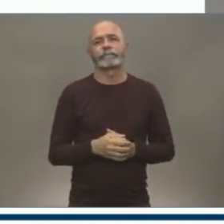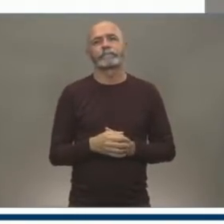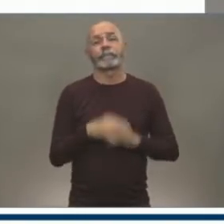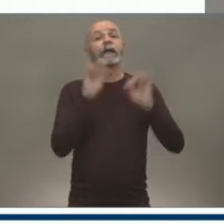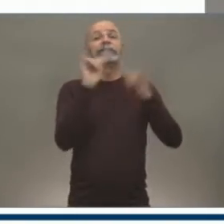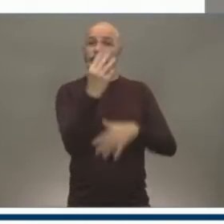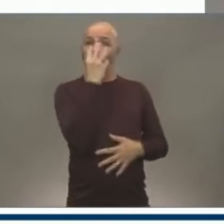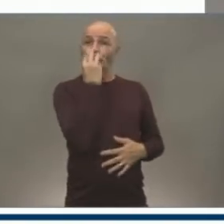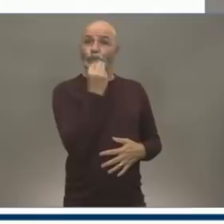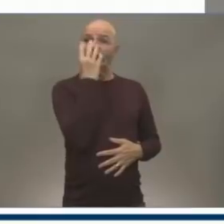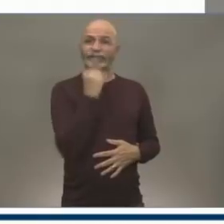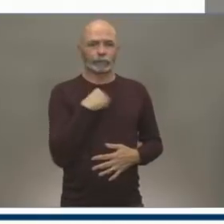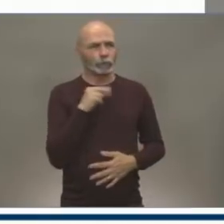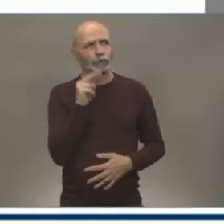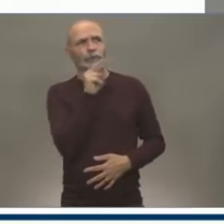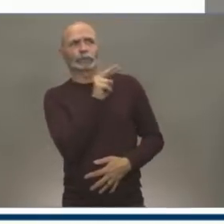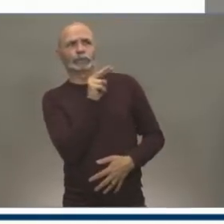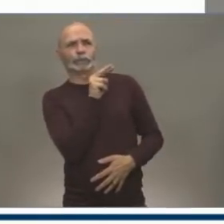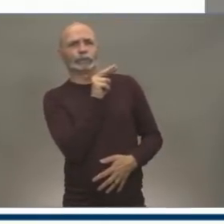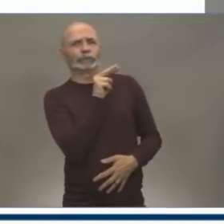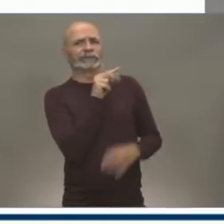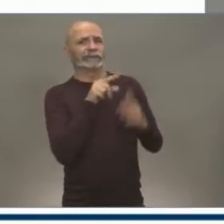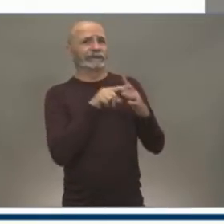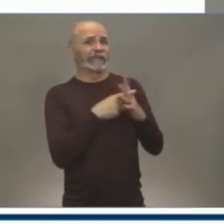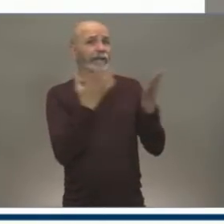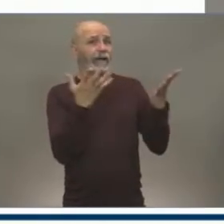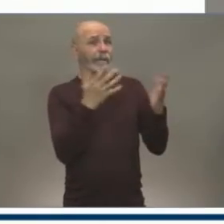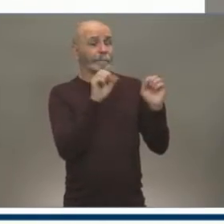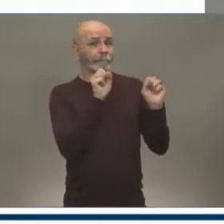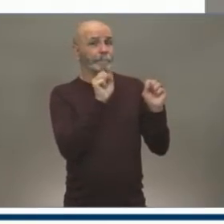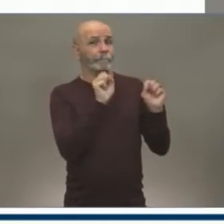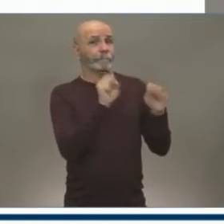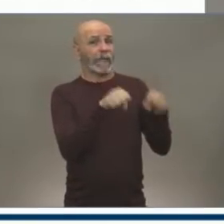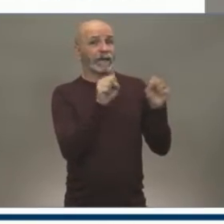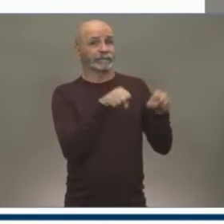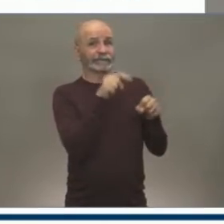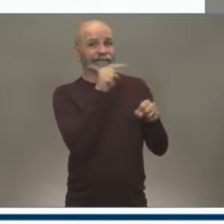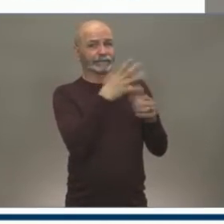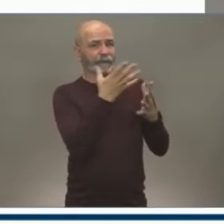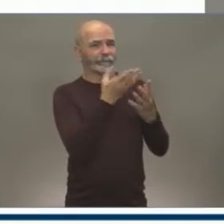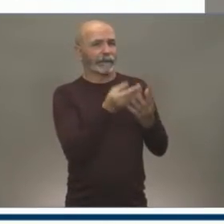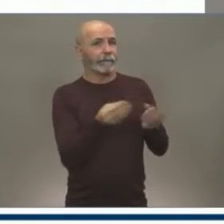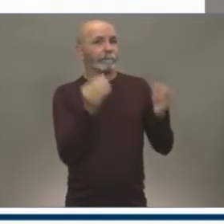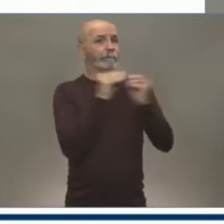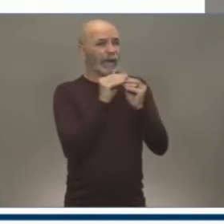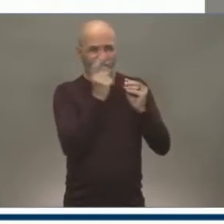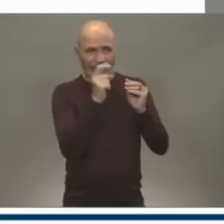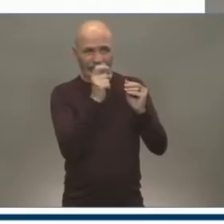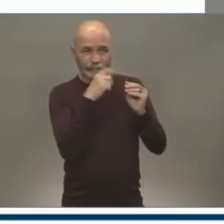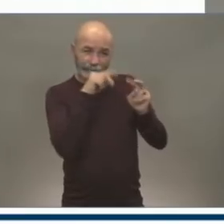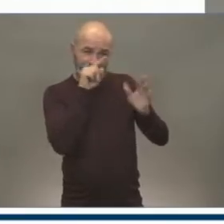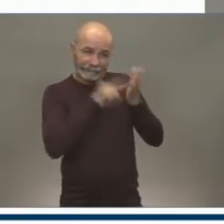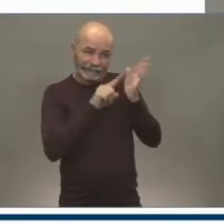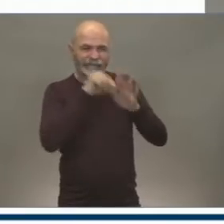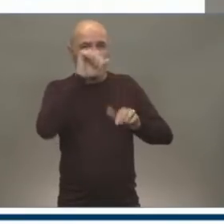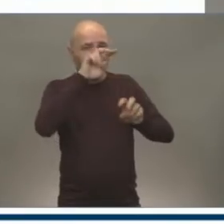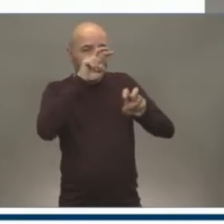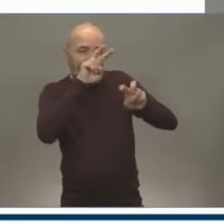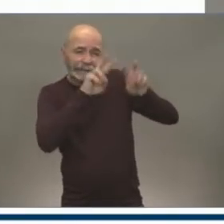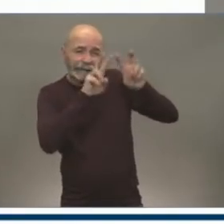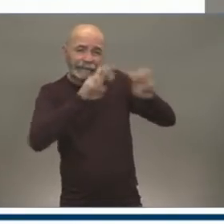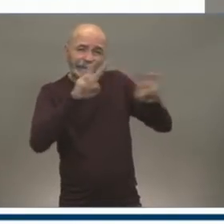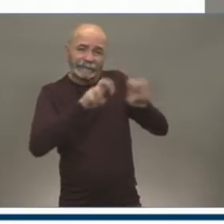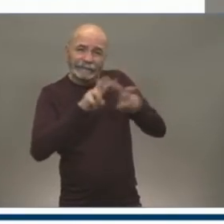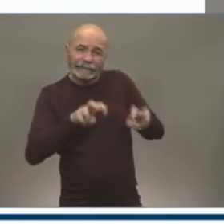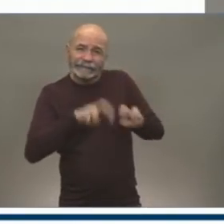have increased the capacity at the Primary Assessment Centre in Wolfville, and I want to recognize the rapid